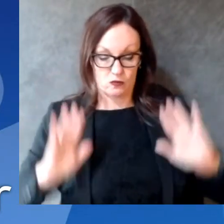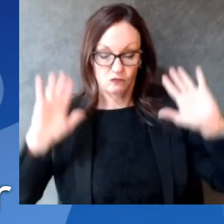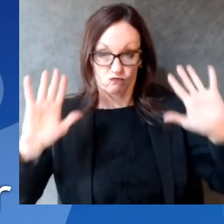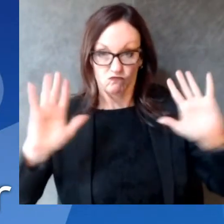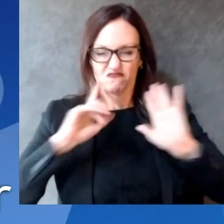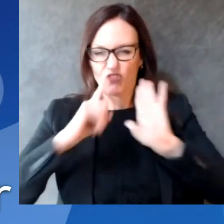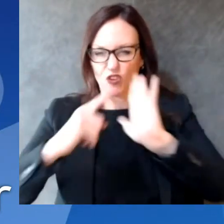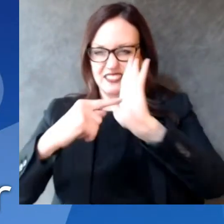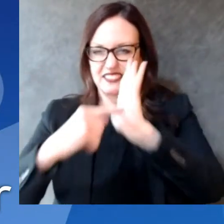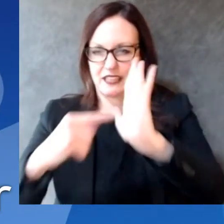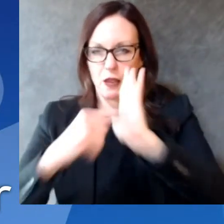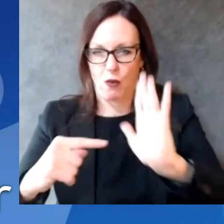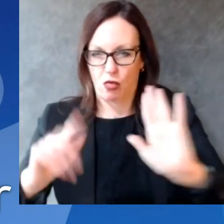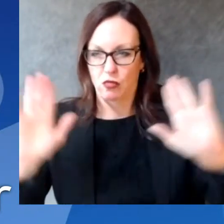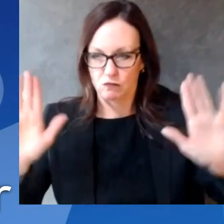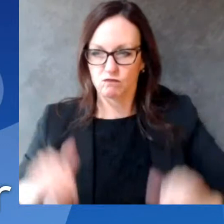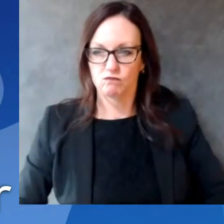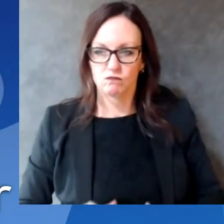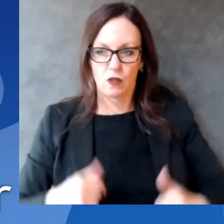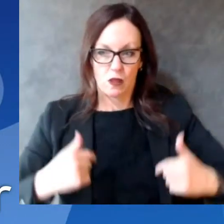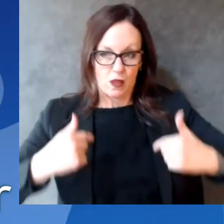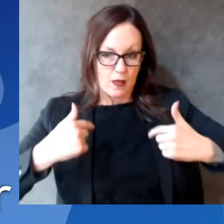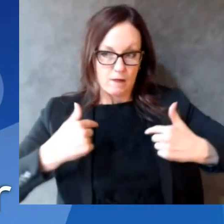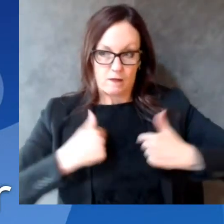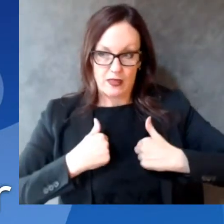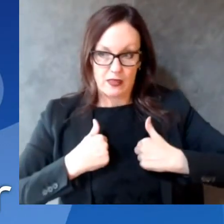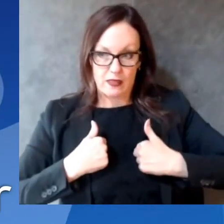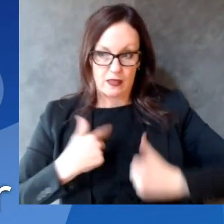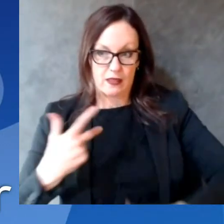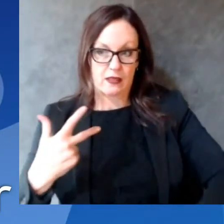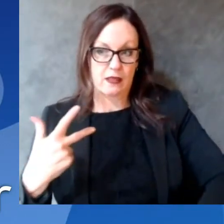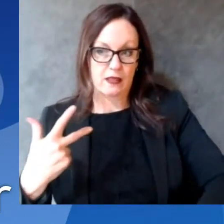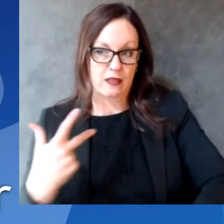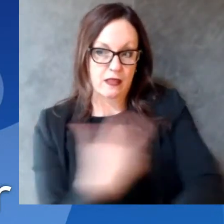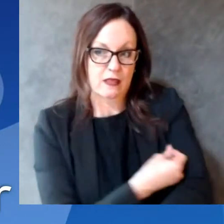more days until I've hit the 2 weeks since my second dose.